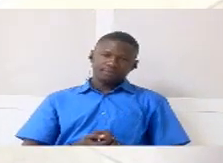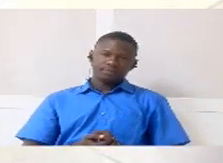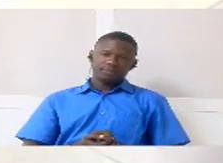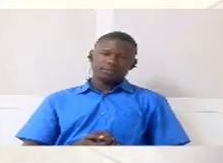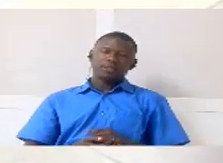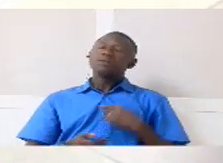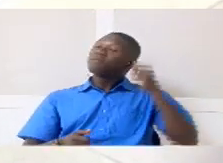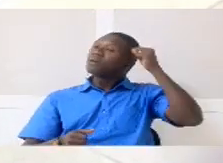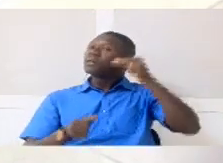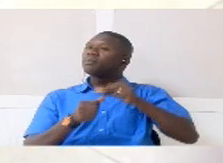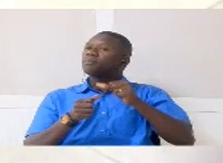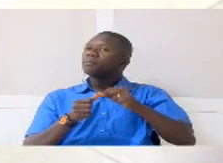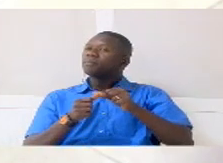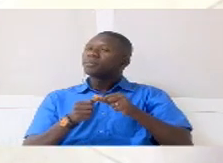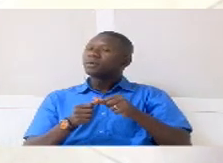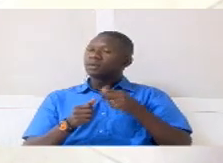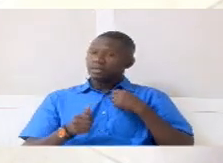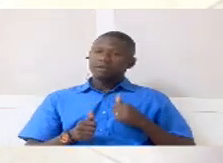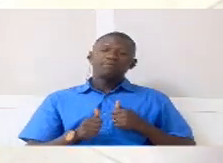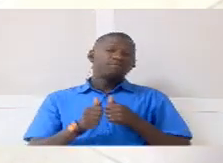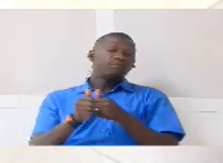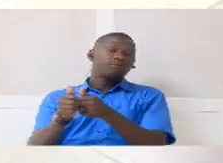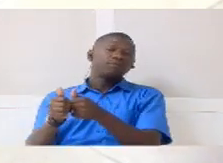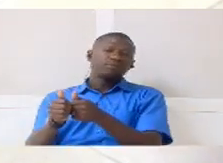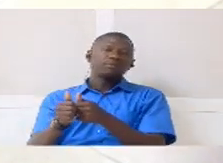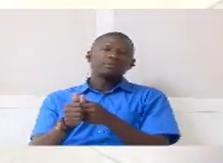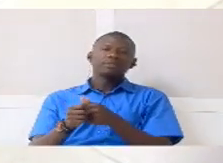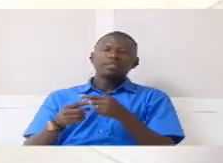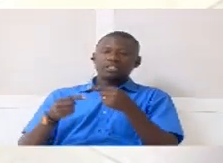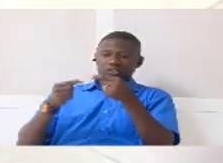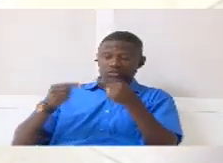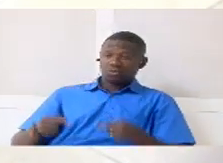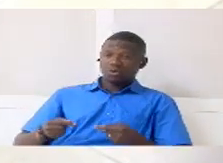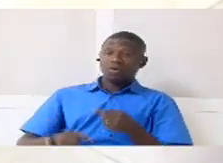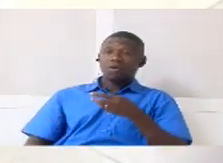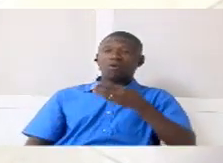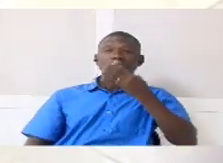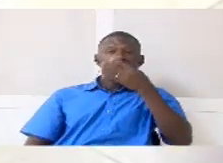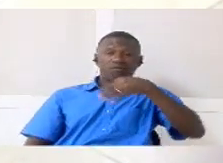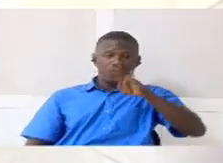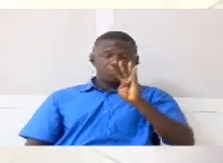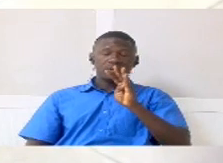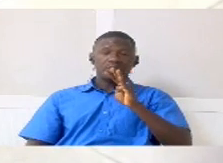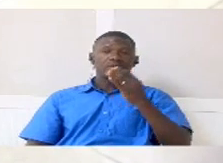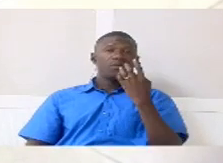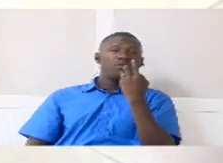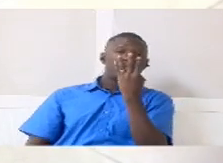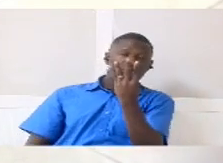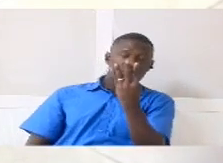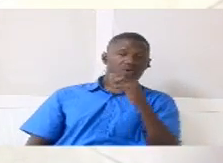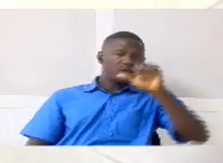It would be recalled that pursuant to Section 14.4A of the TRRC